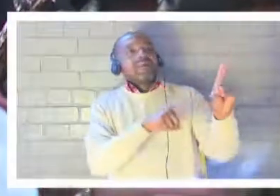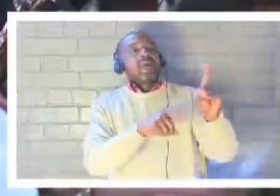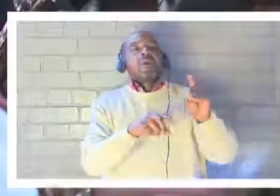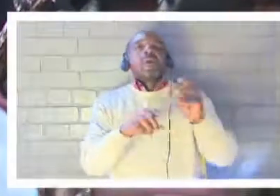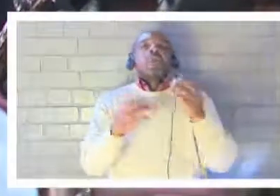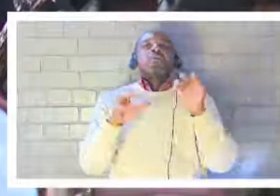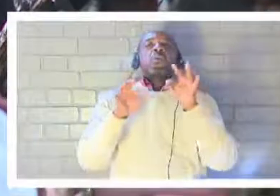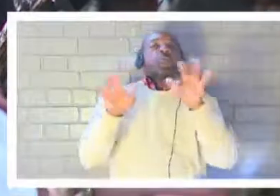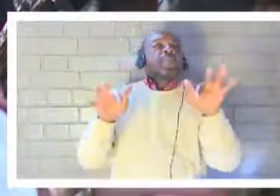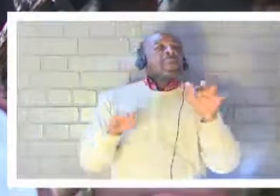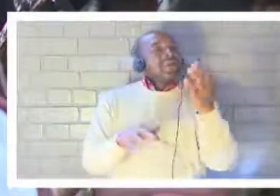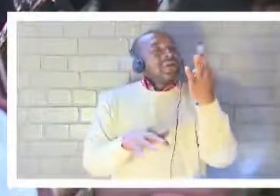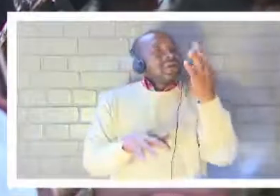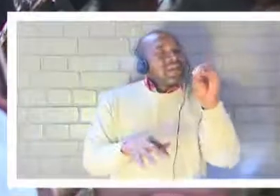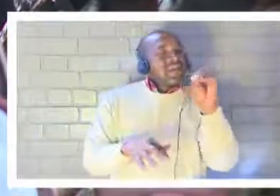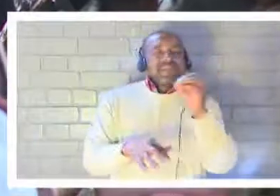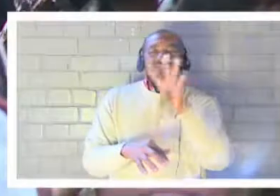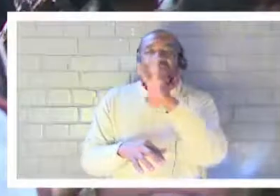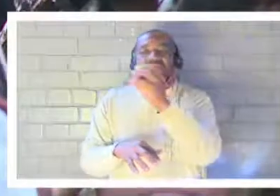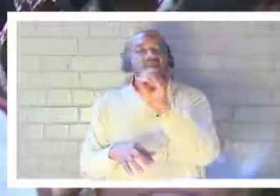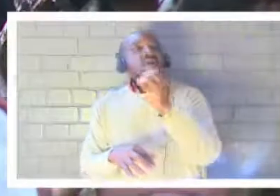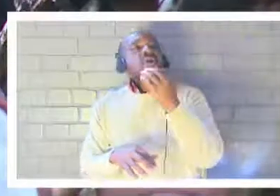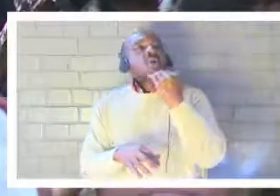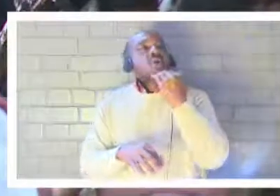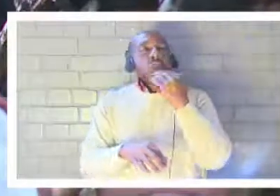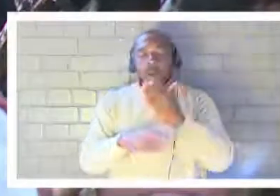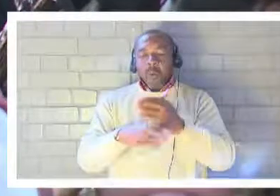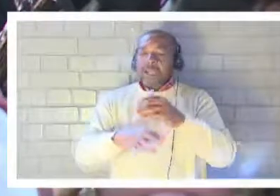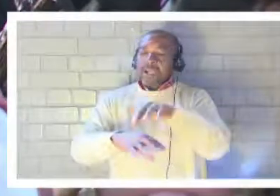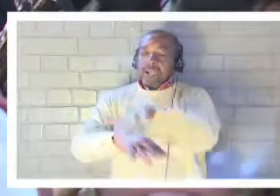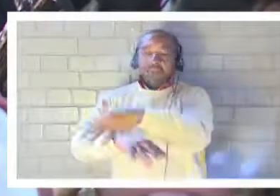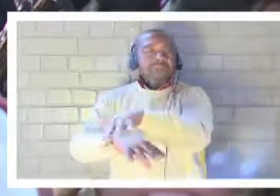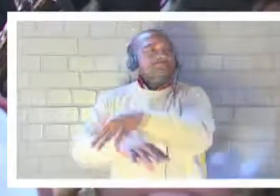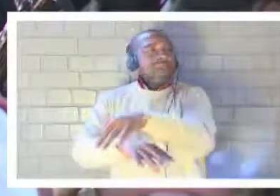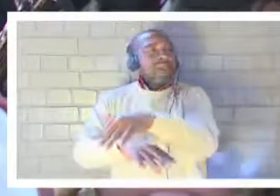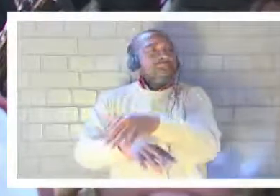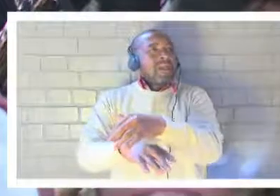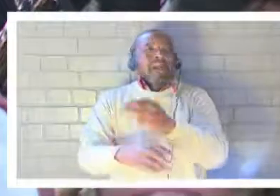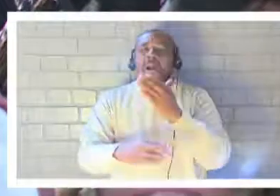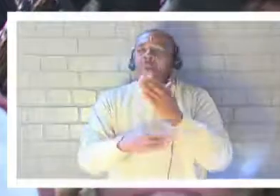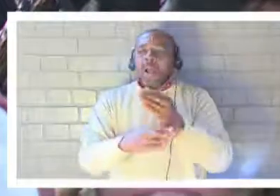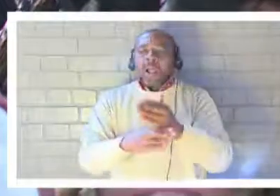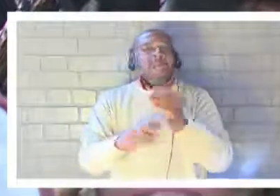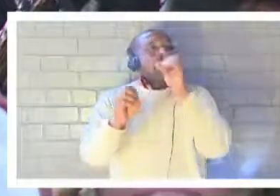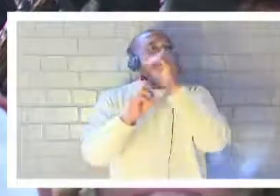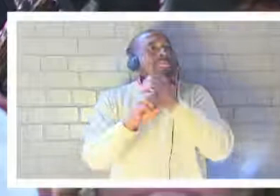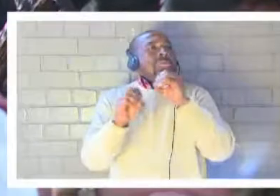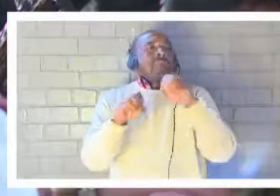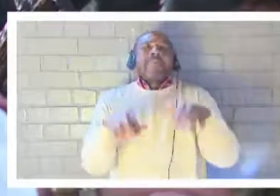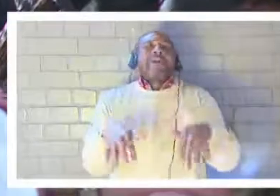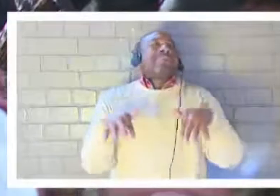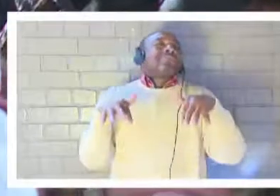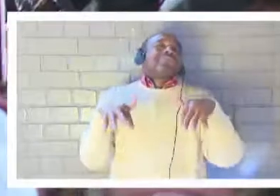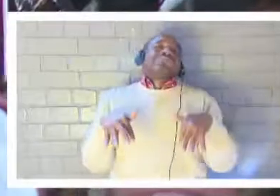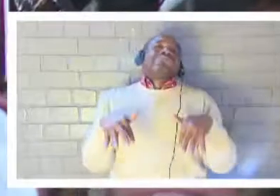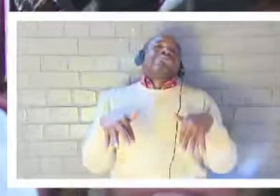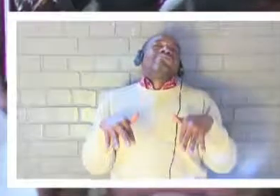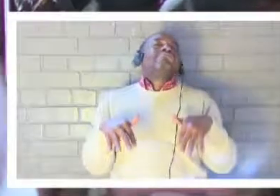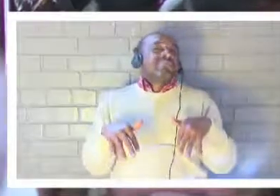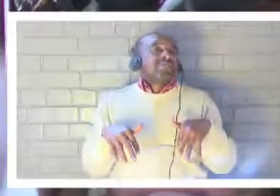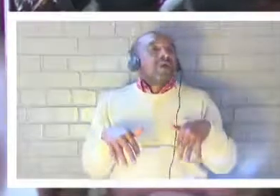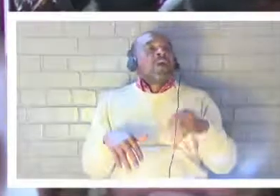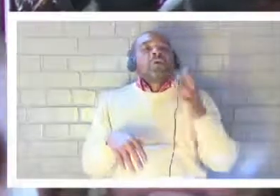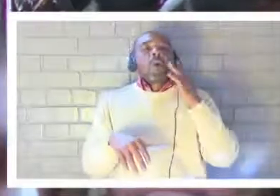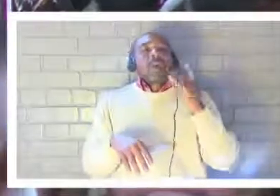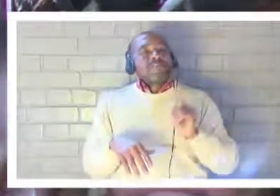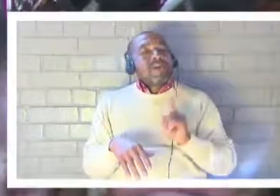they just don't work. No matter, I've got all the material in the world, and then they will come to me and say, I don't have the tools. They